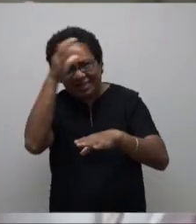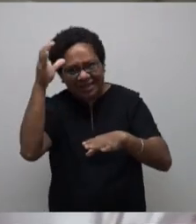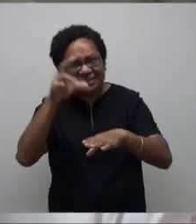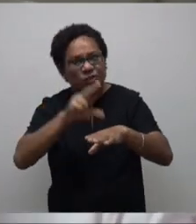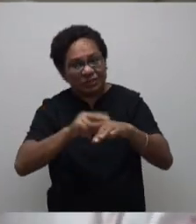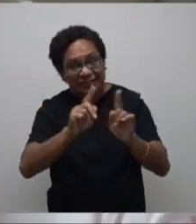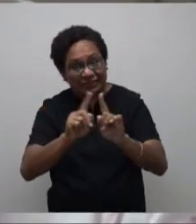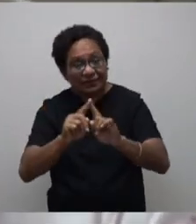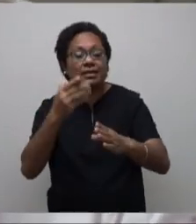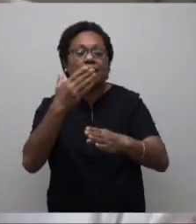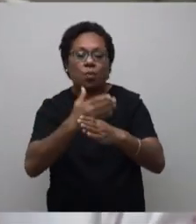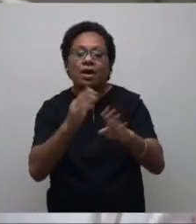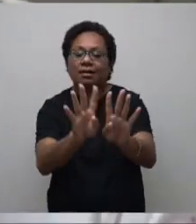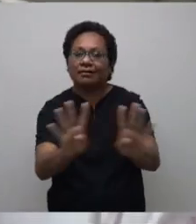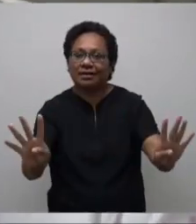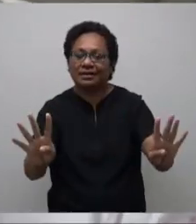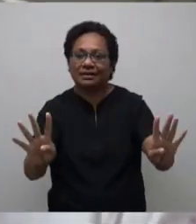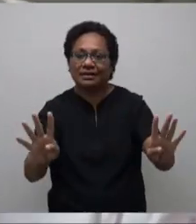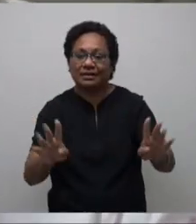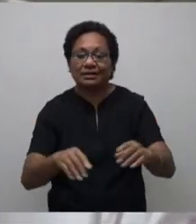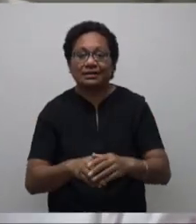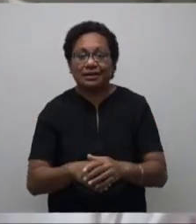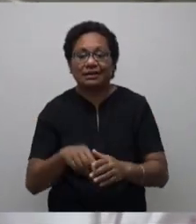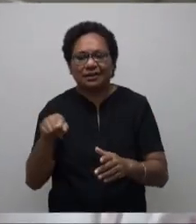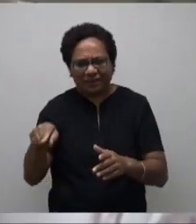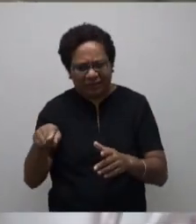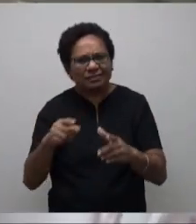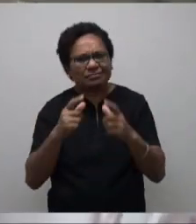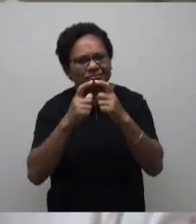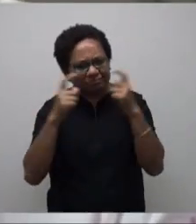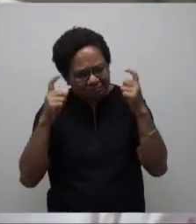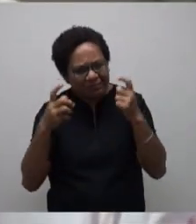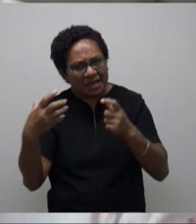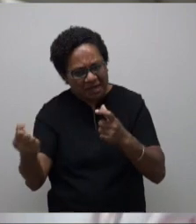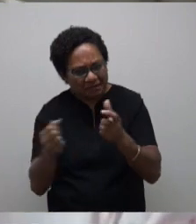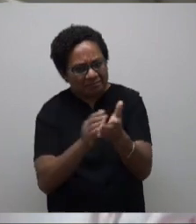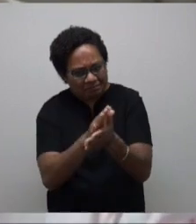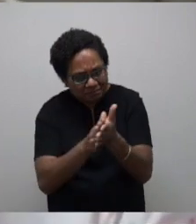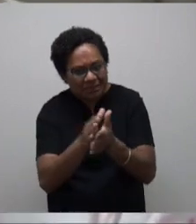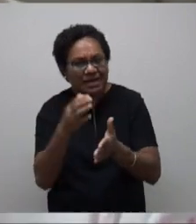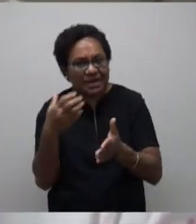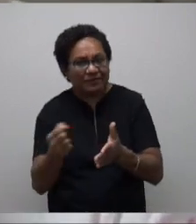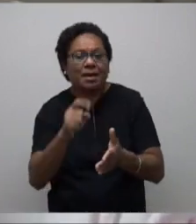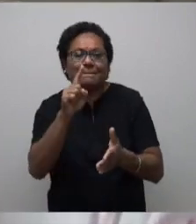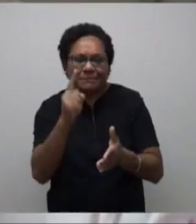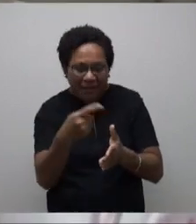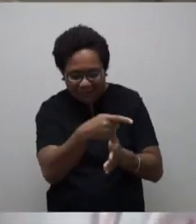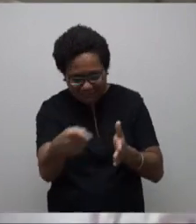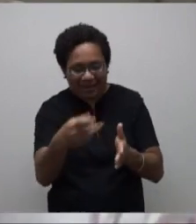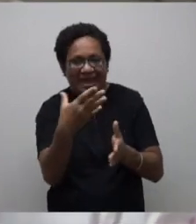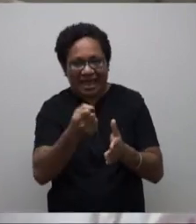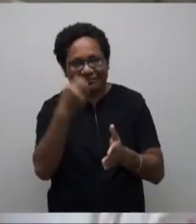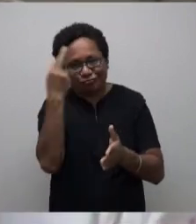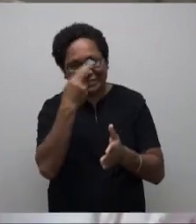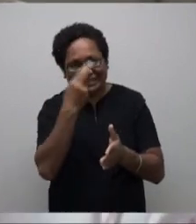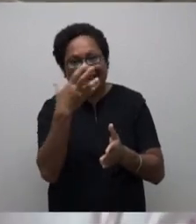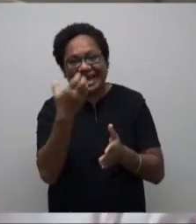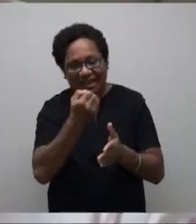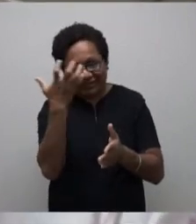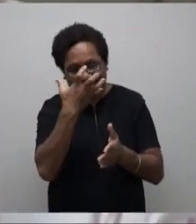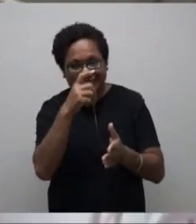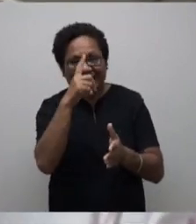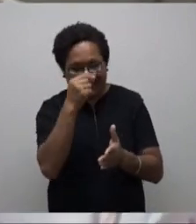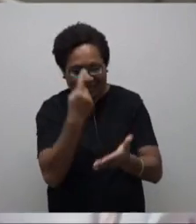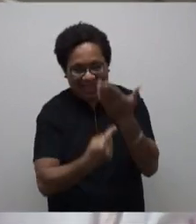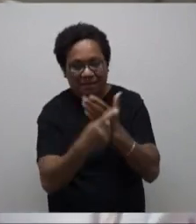Even when we follow the rules and employ proper PPE, there is always the risk of exposure in the line of duty. I want